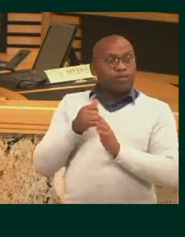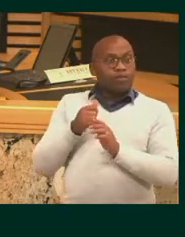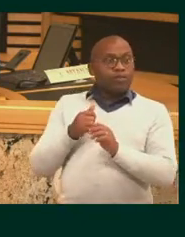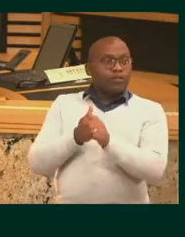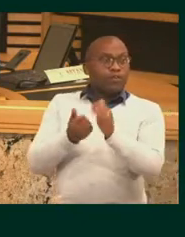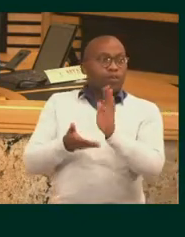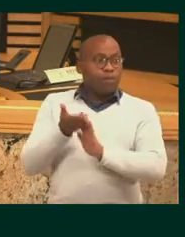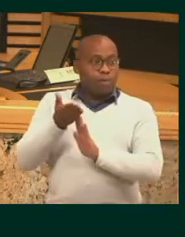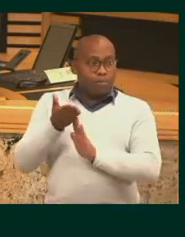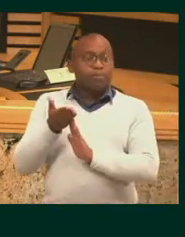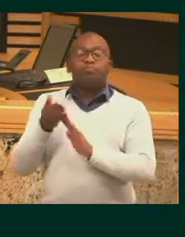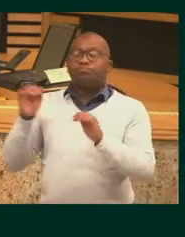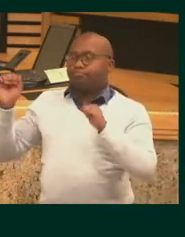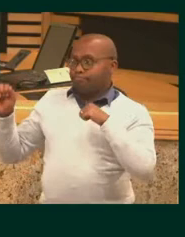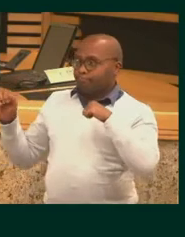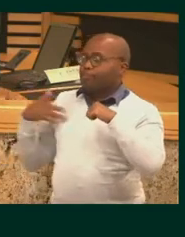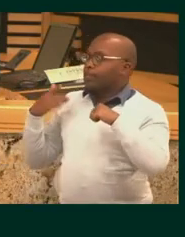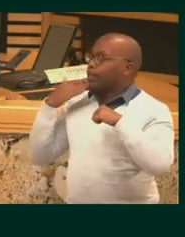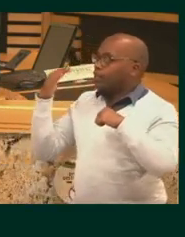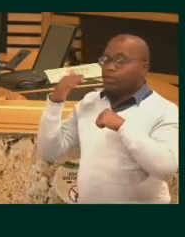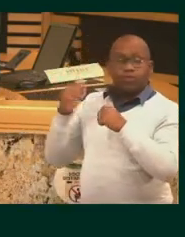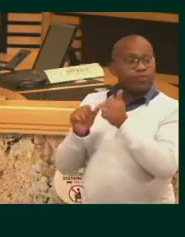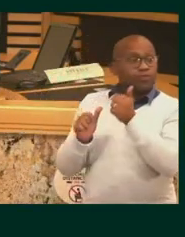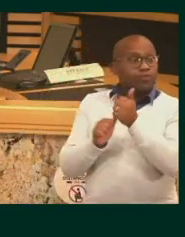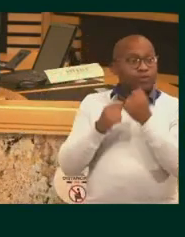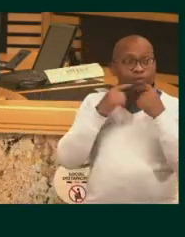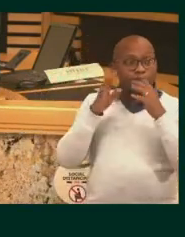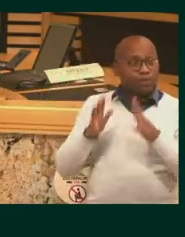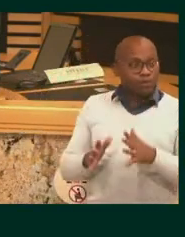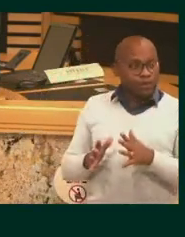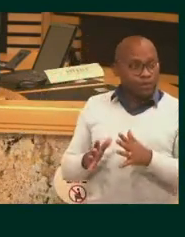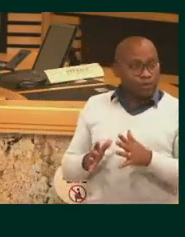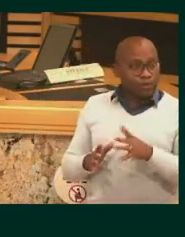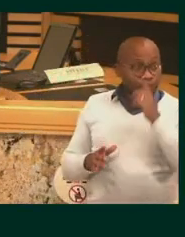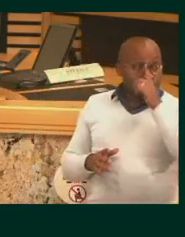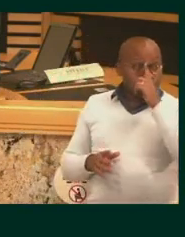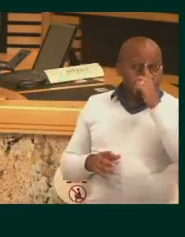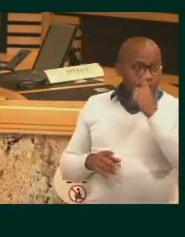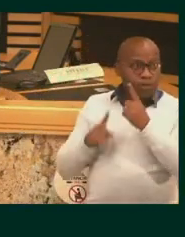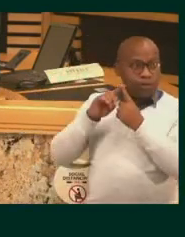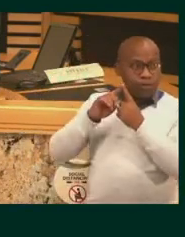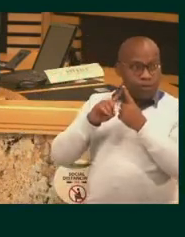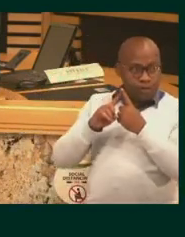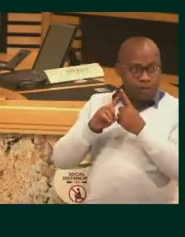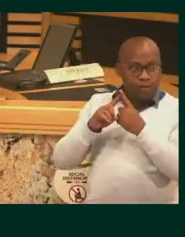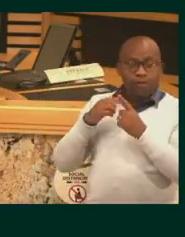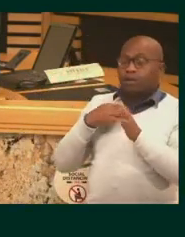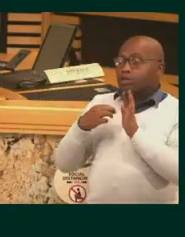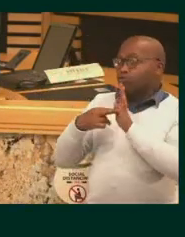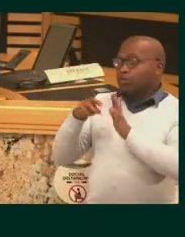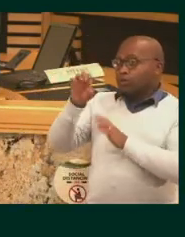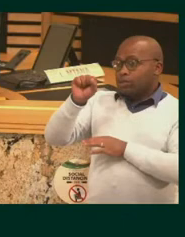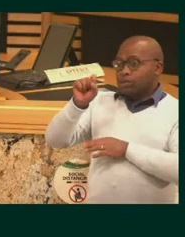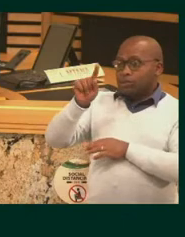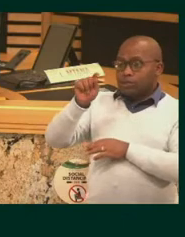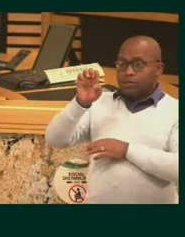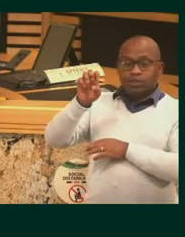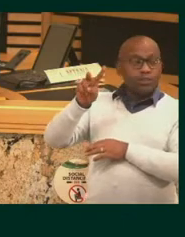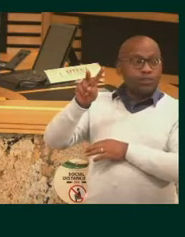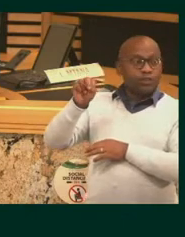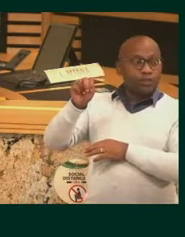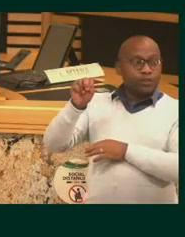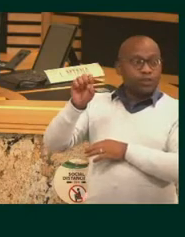thank you honorable Deputy speaker just one follow up on behalf of uh honorable Stevenson with regards to the